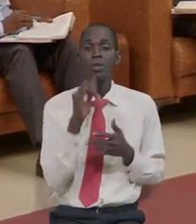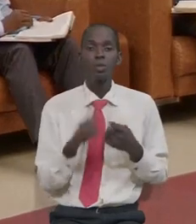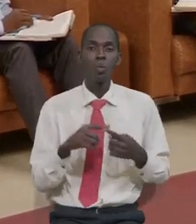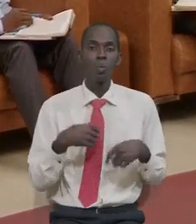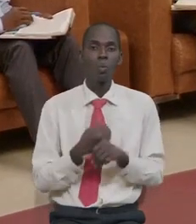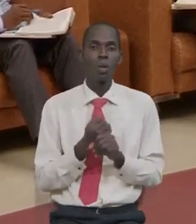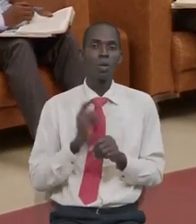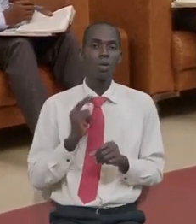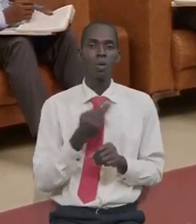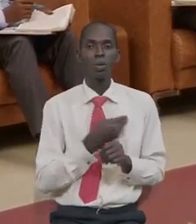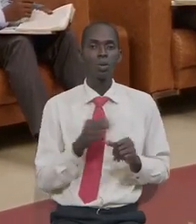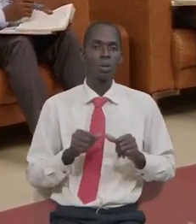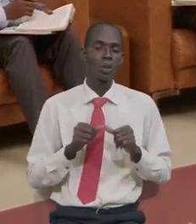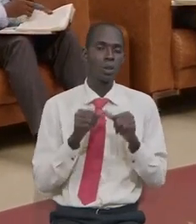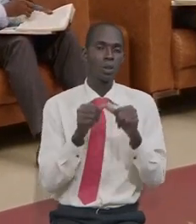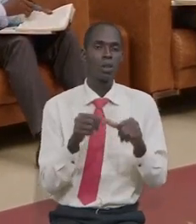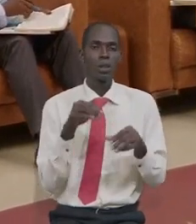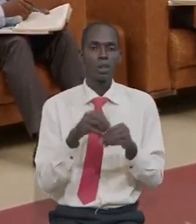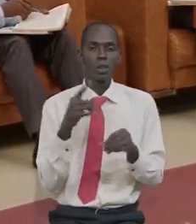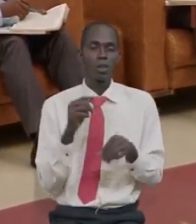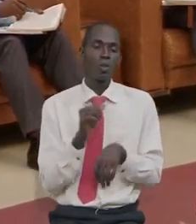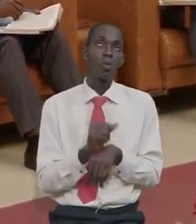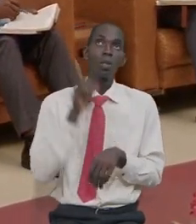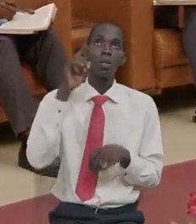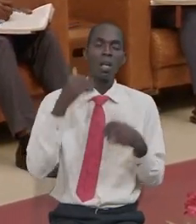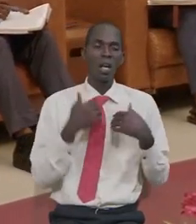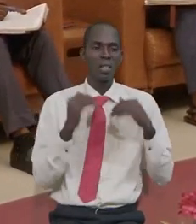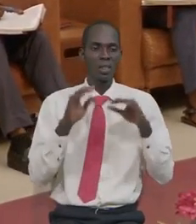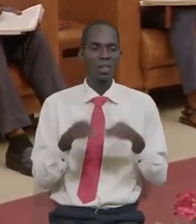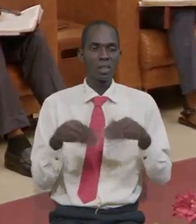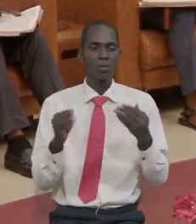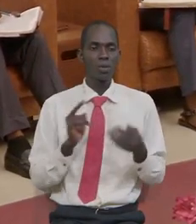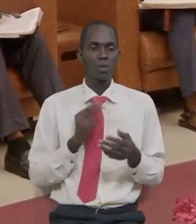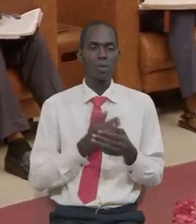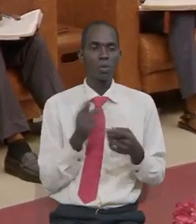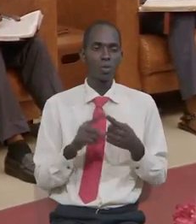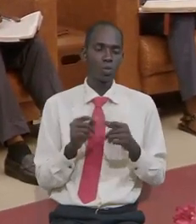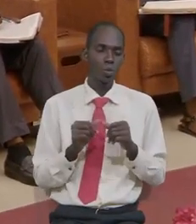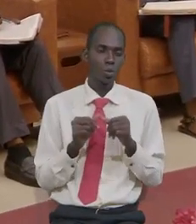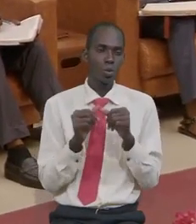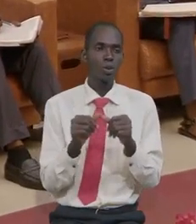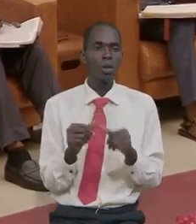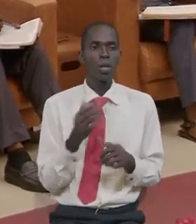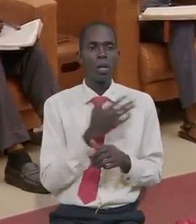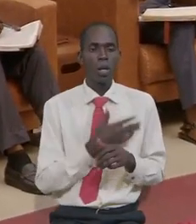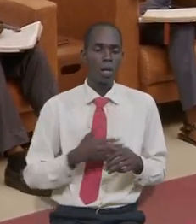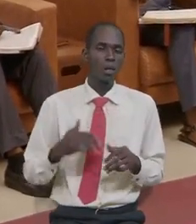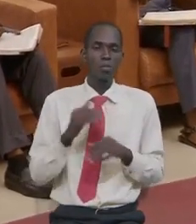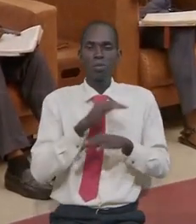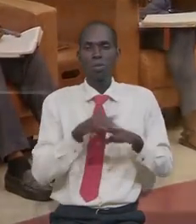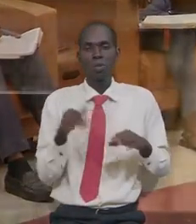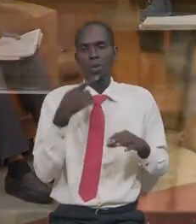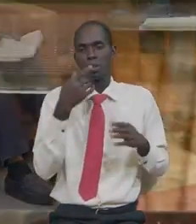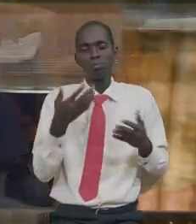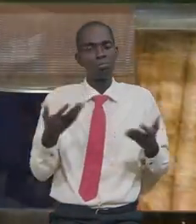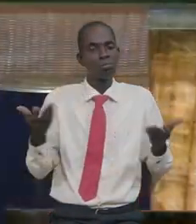continue in the work he has given us to do, is to make us do the work and not say, because of the